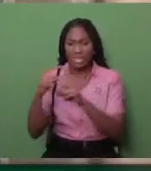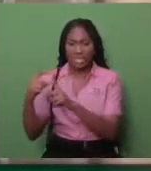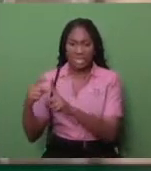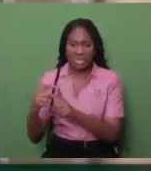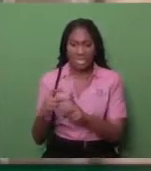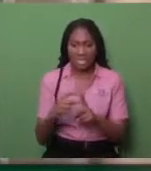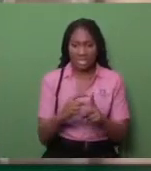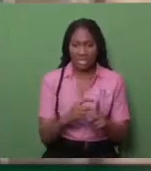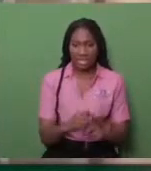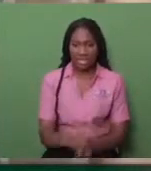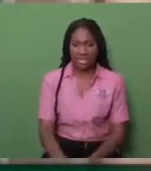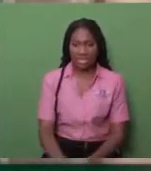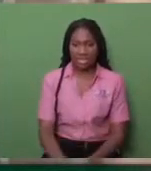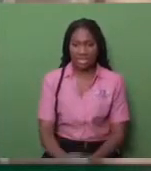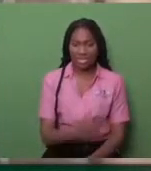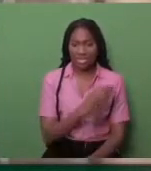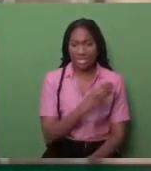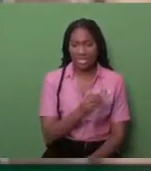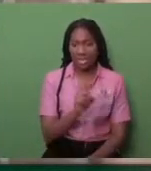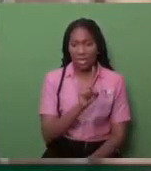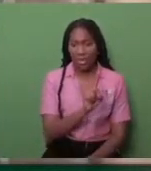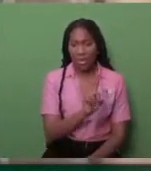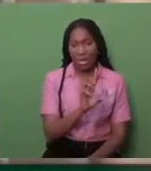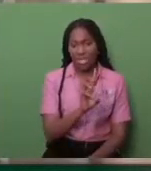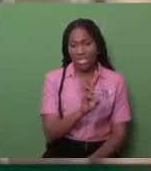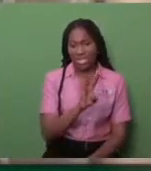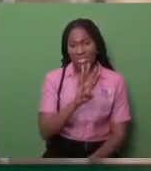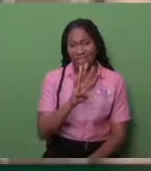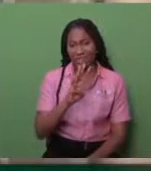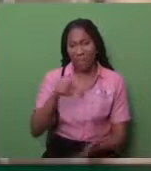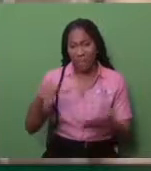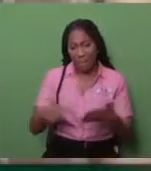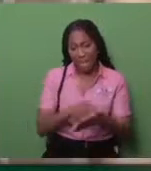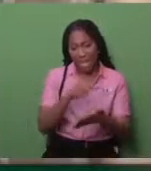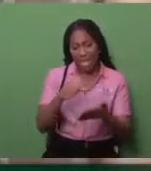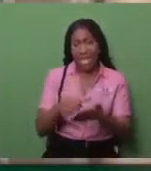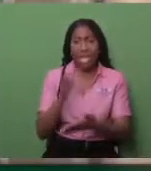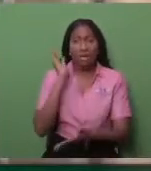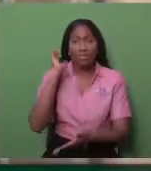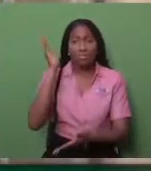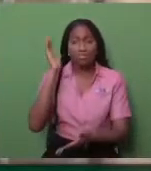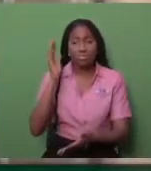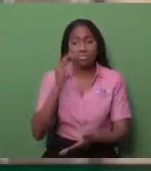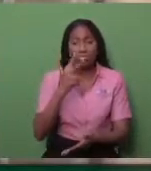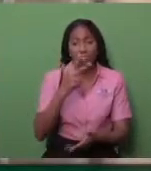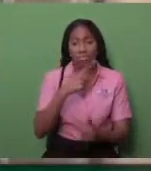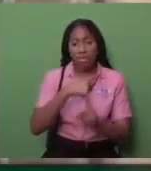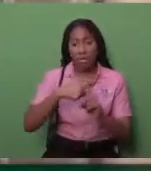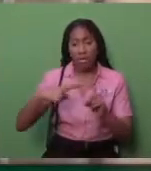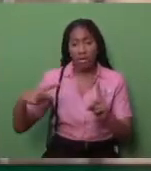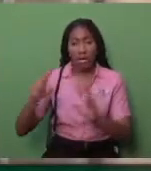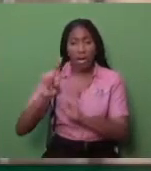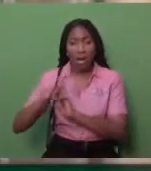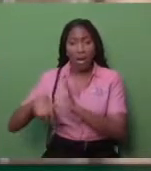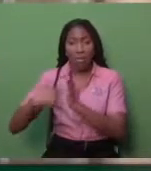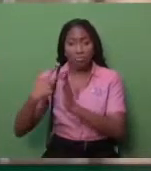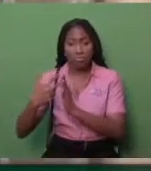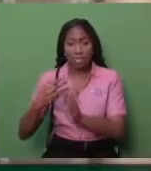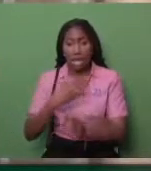26,000 words, 164 pages, 3 hours plus, the minister used the word police once.